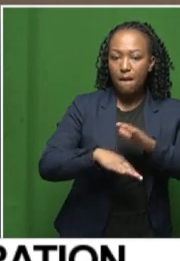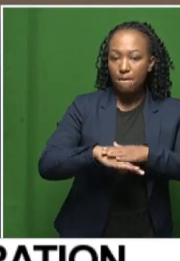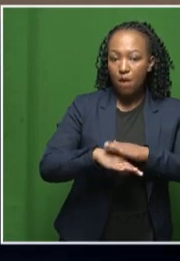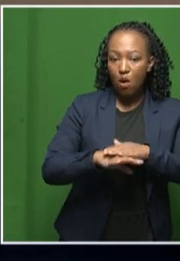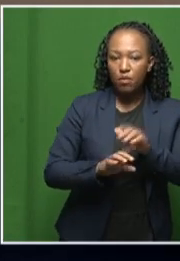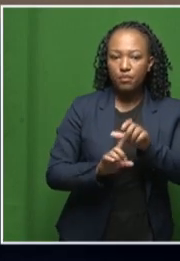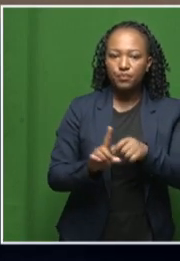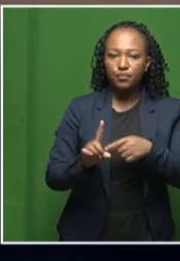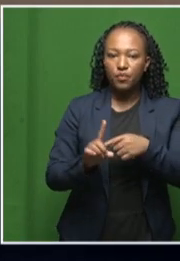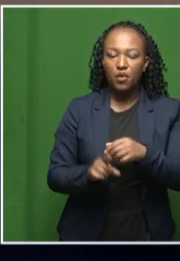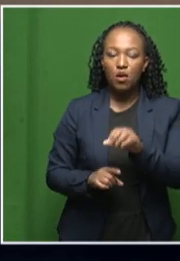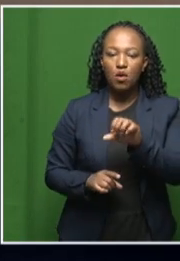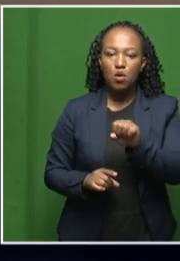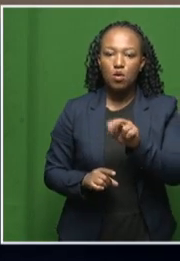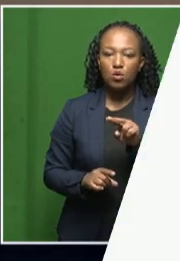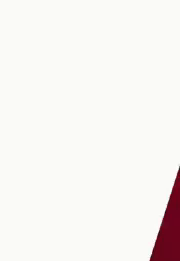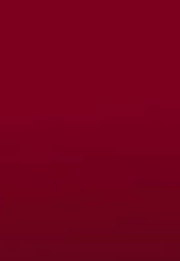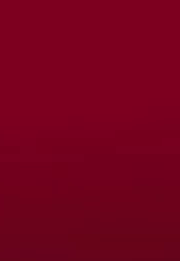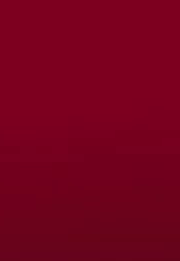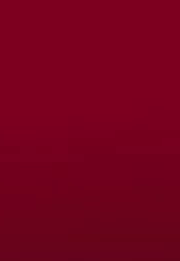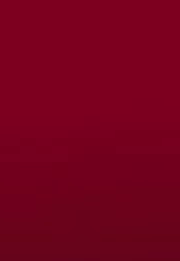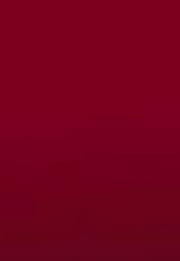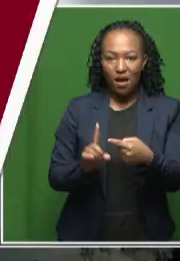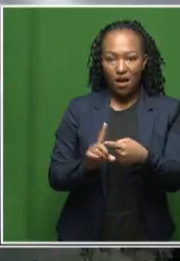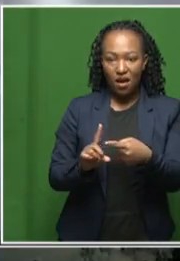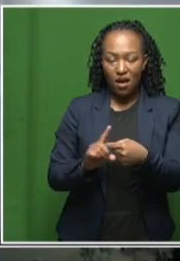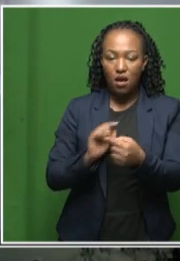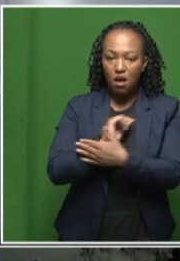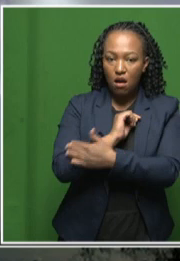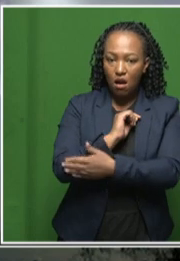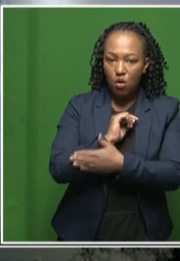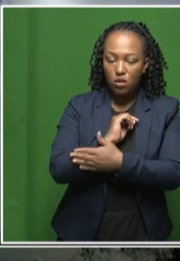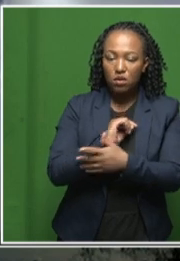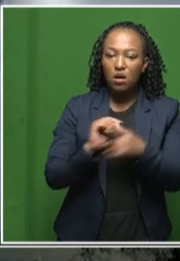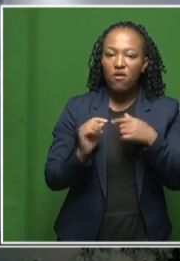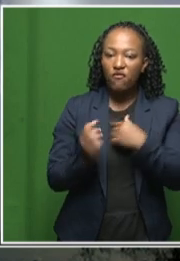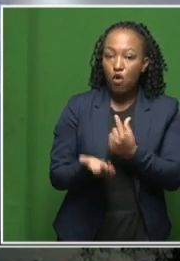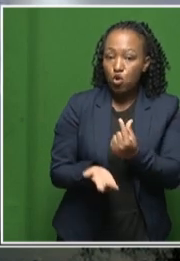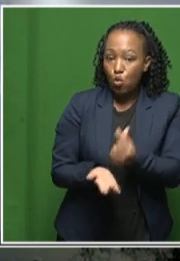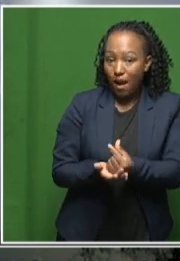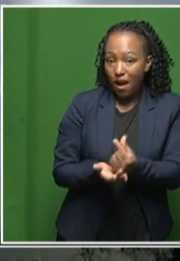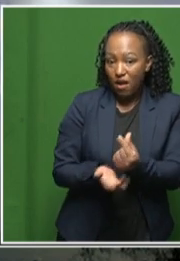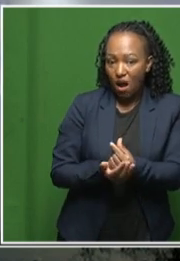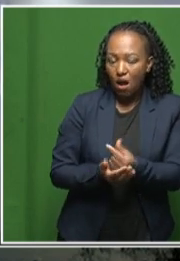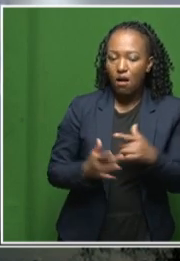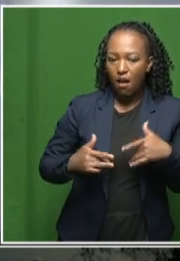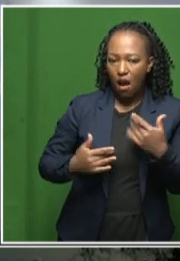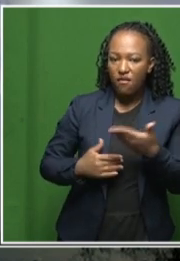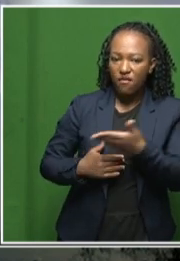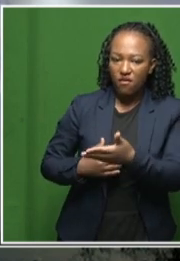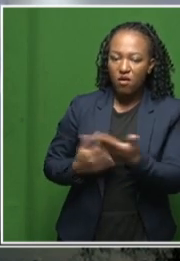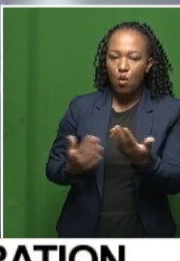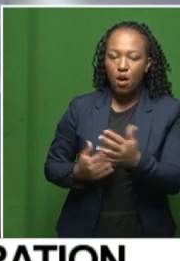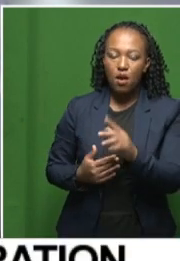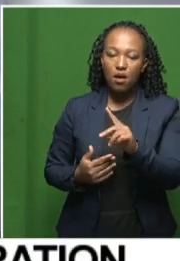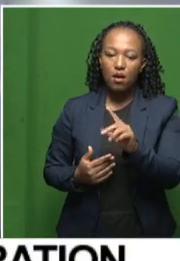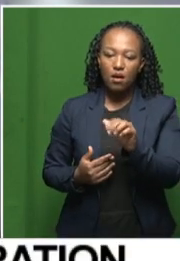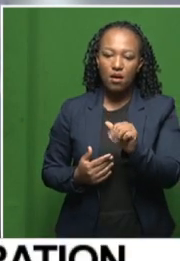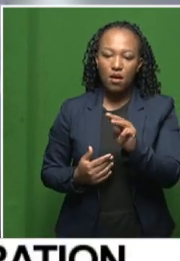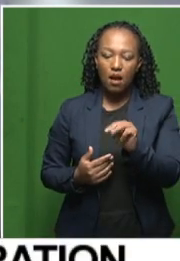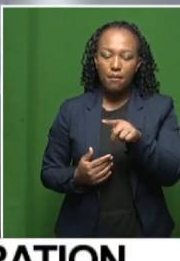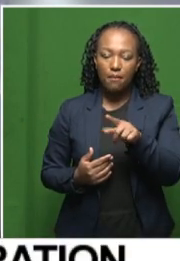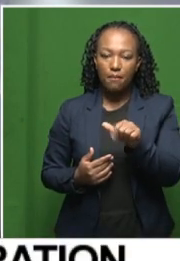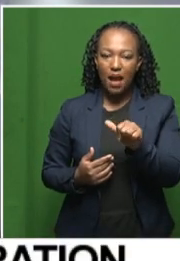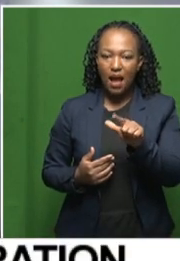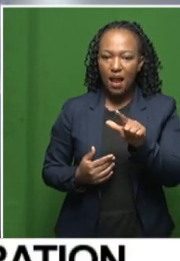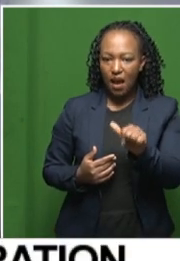Sumaya Mahomed is the country manager for Power for All in Uganda and joins us live from Kampala via Zoom. Sumaya,